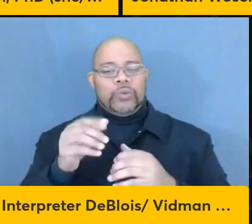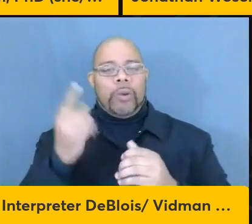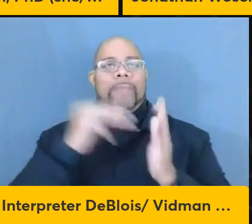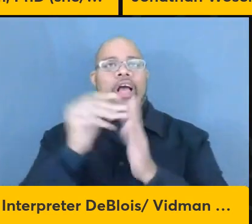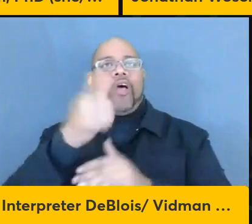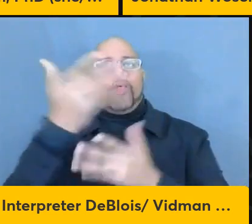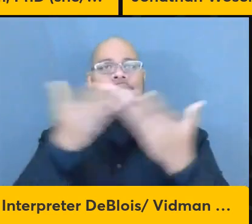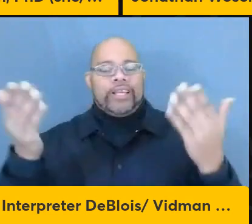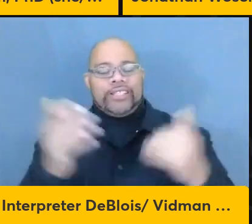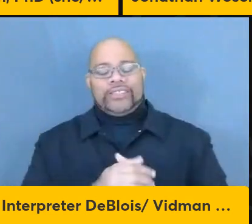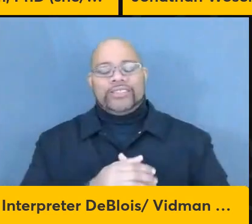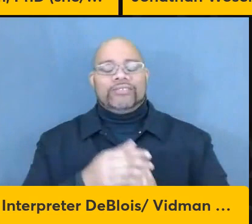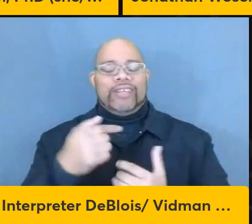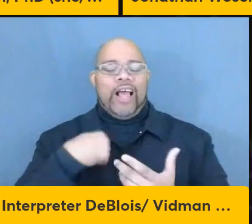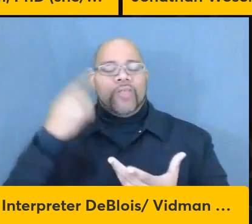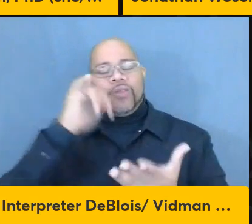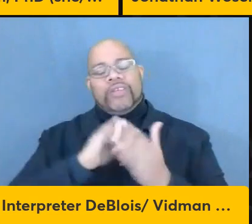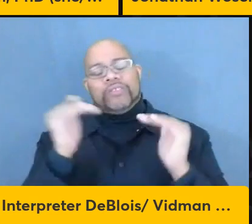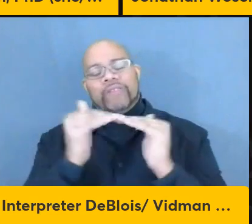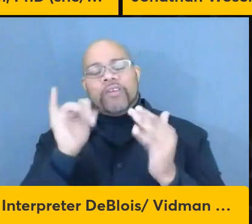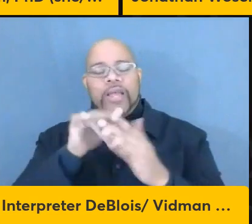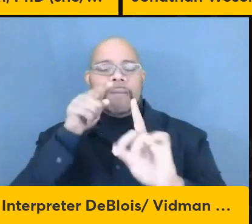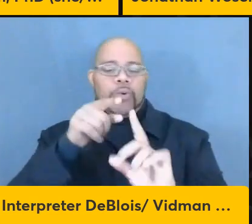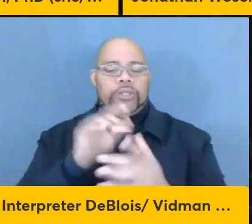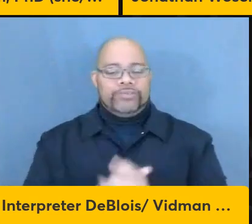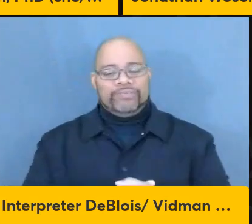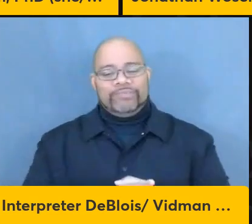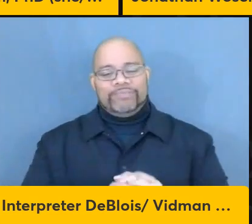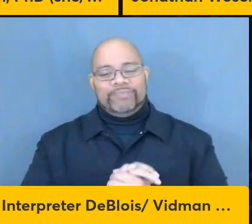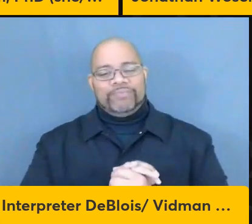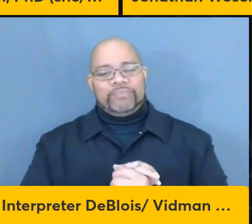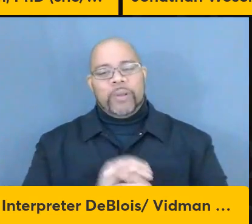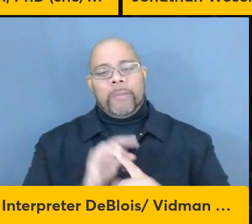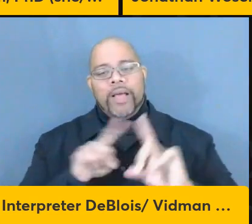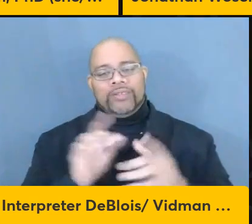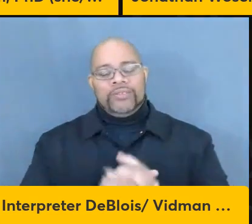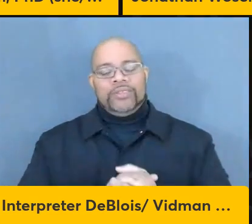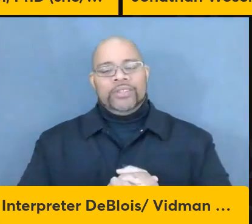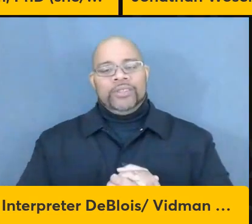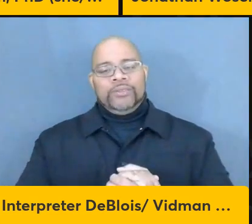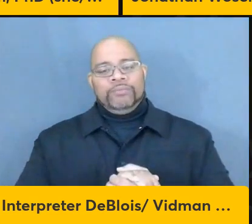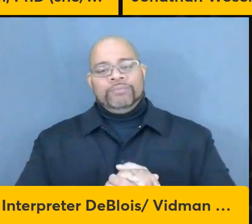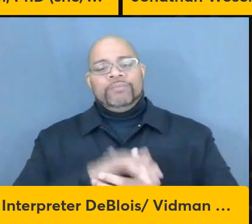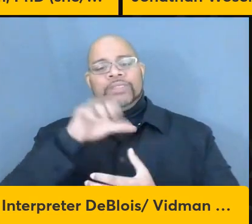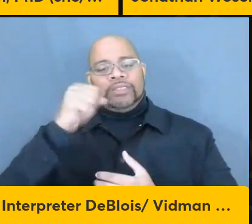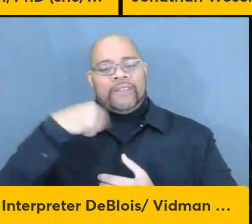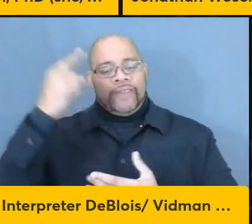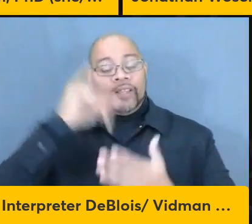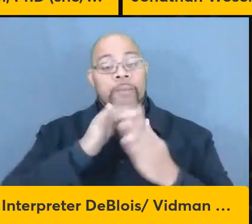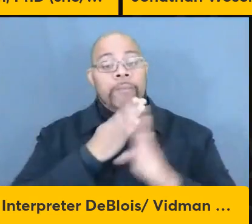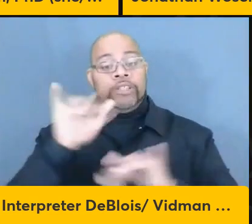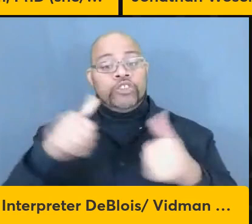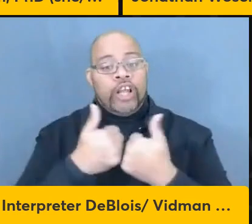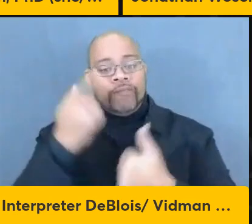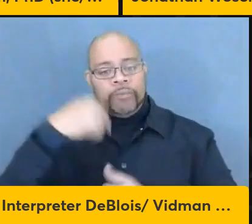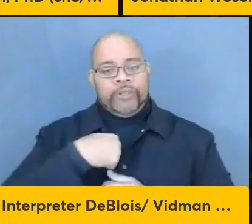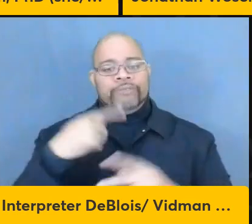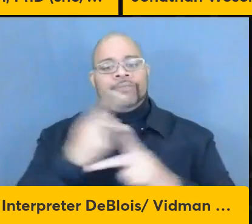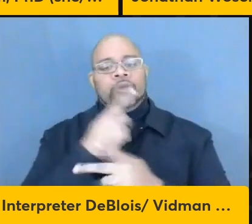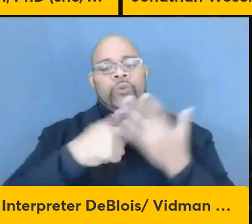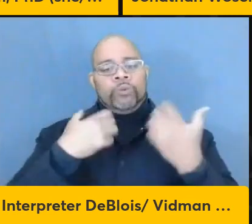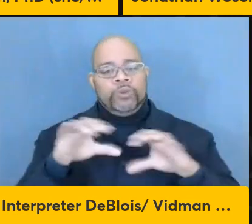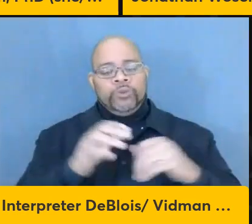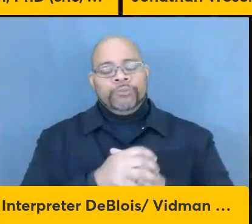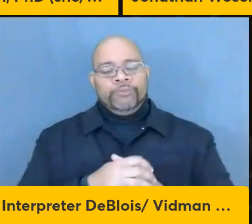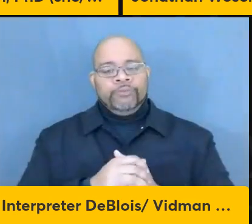other things, which I thought was fair at that point. But so I think the main challenge was for me to figure out what I wanted